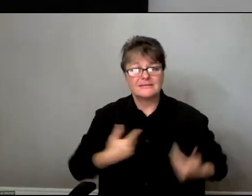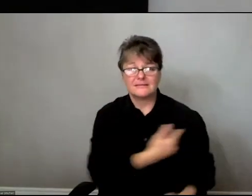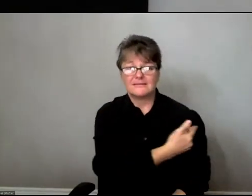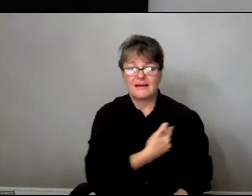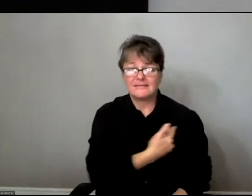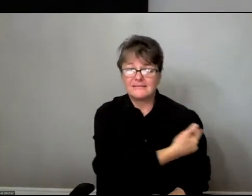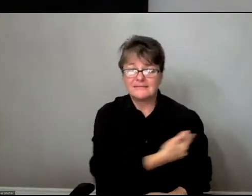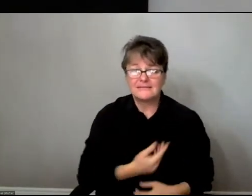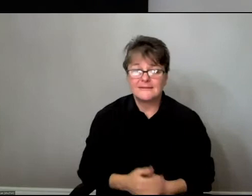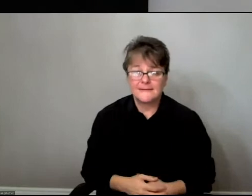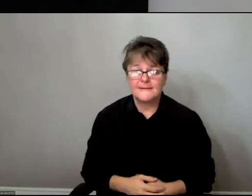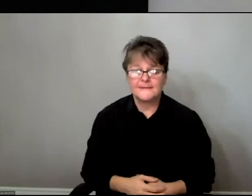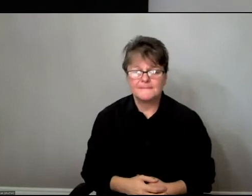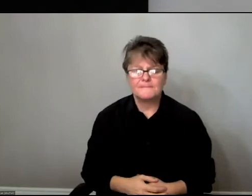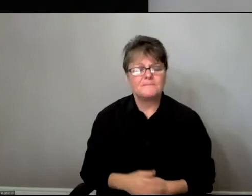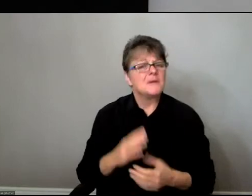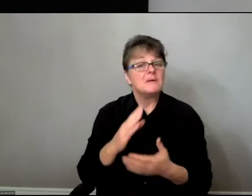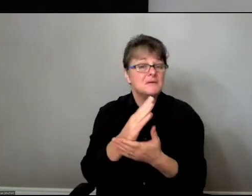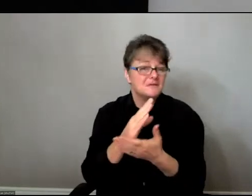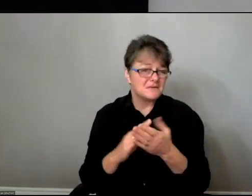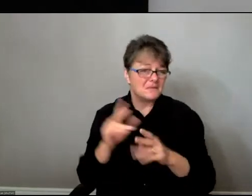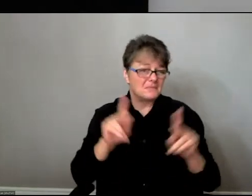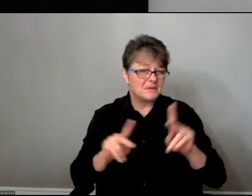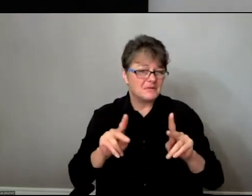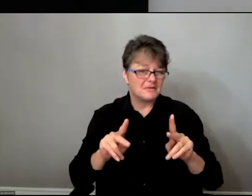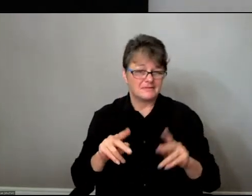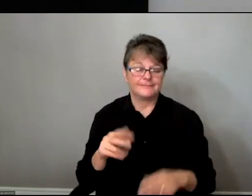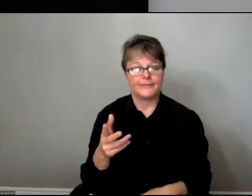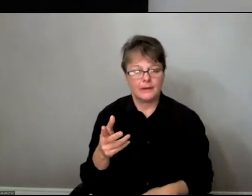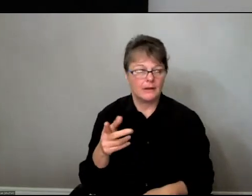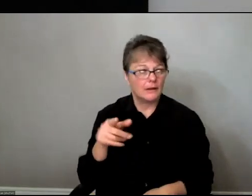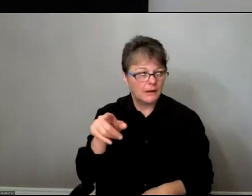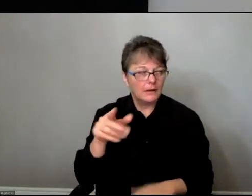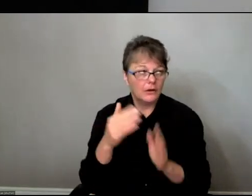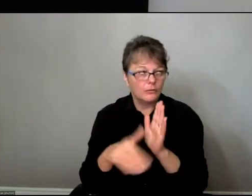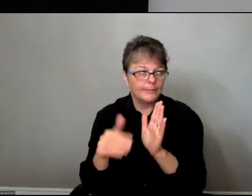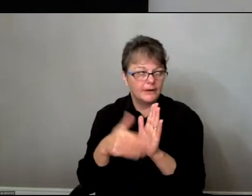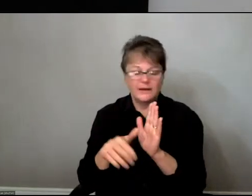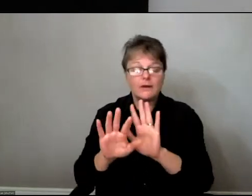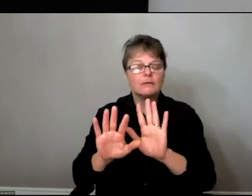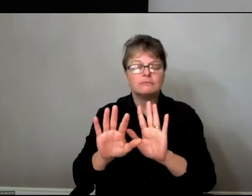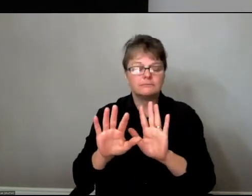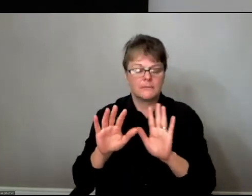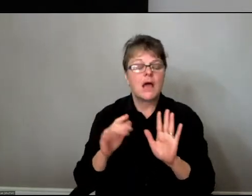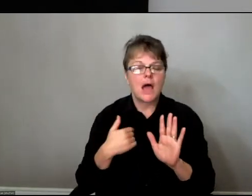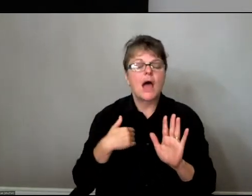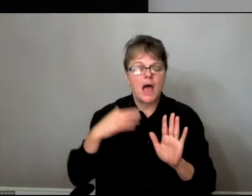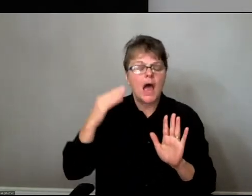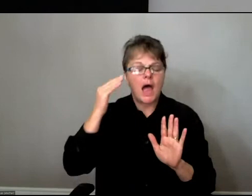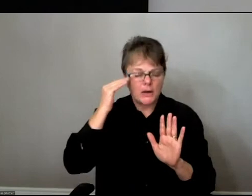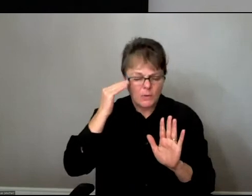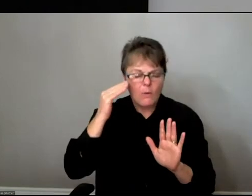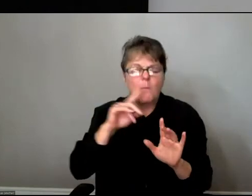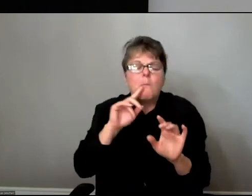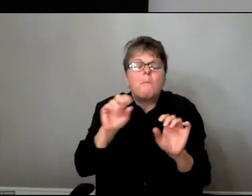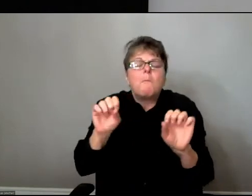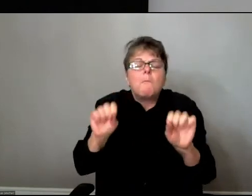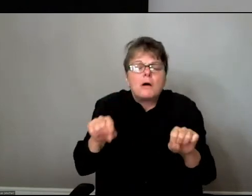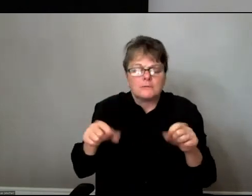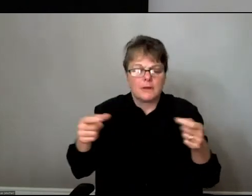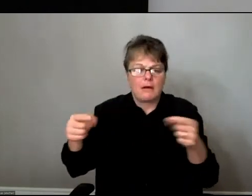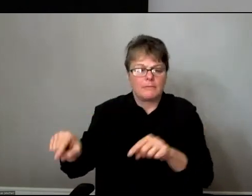some, it might seem like I am being repetitive, but I know what can happen, and this is why I am speaking out on